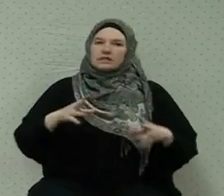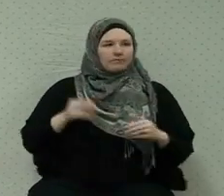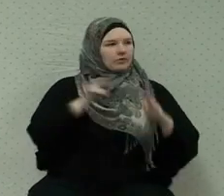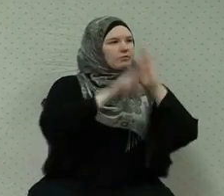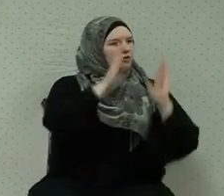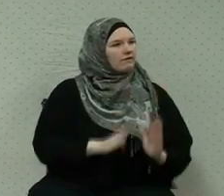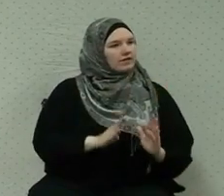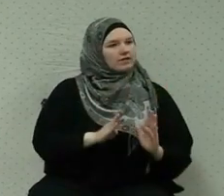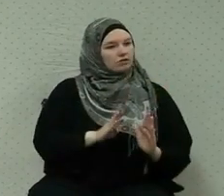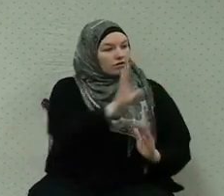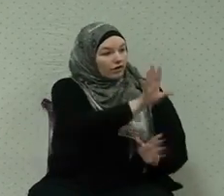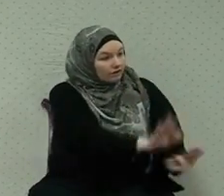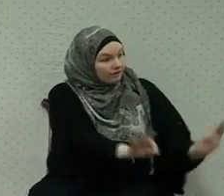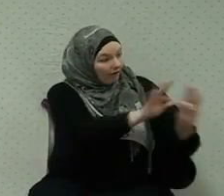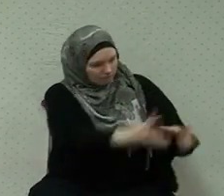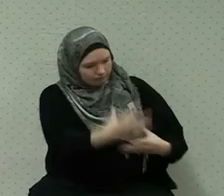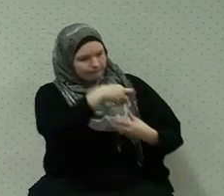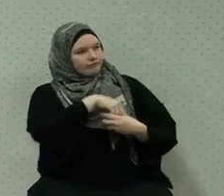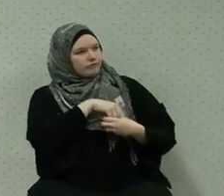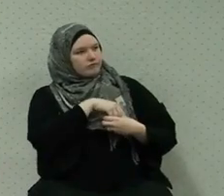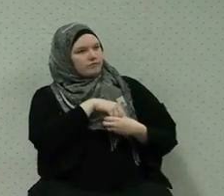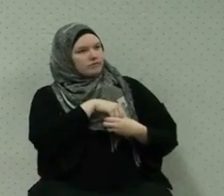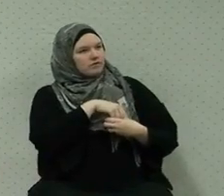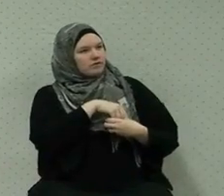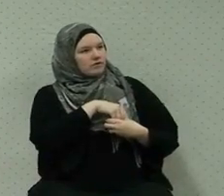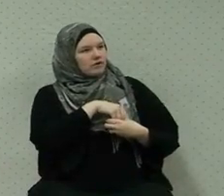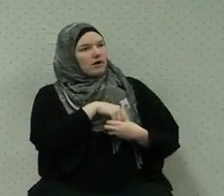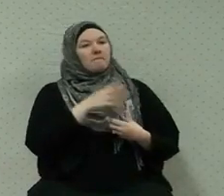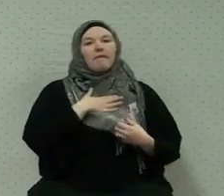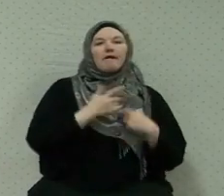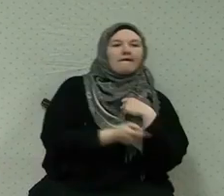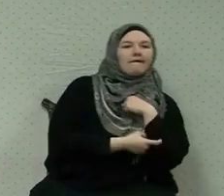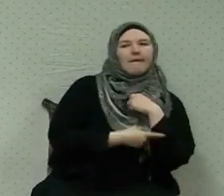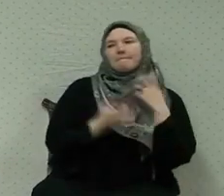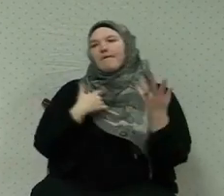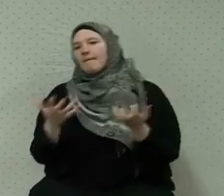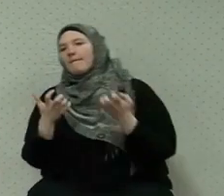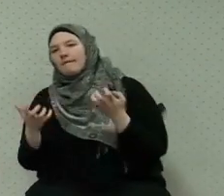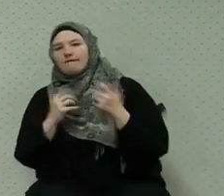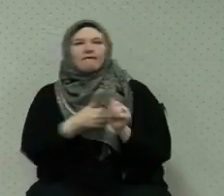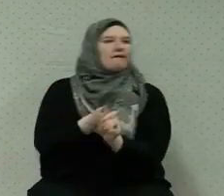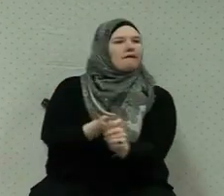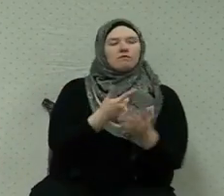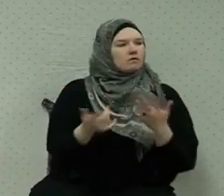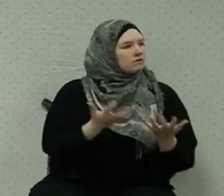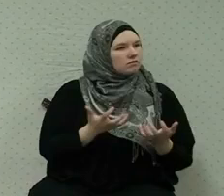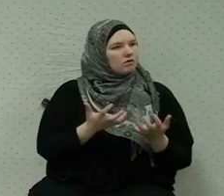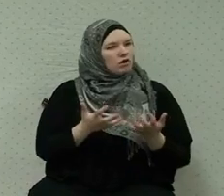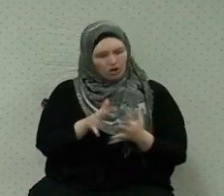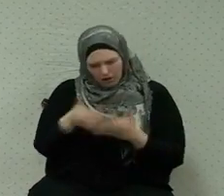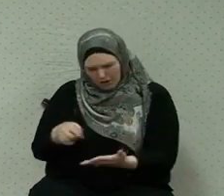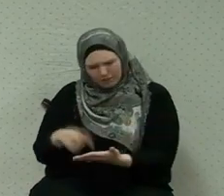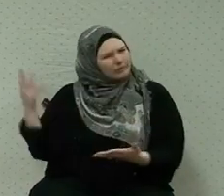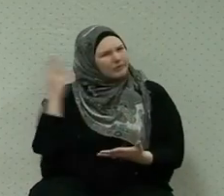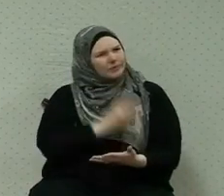their values, by their conscience, not by their whims and desires. Look at the Quran. Look at the beauty of the